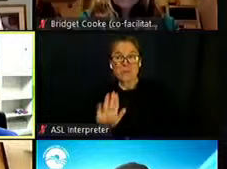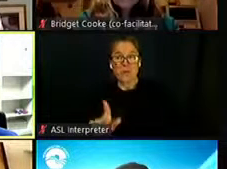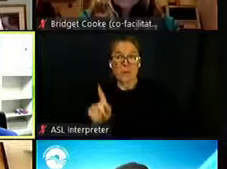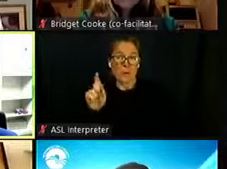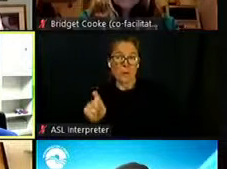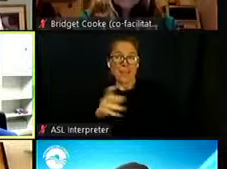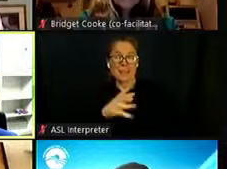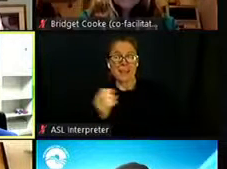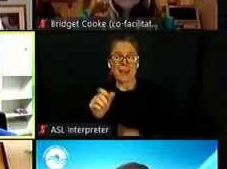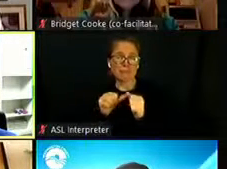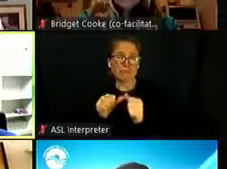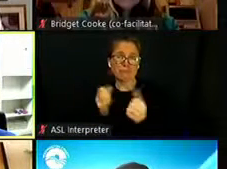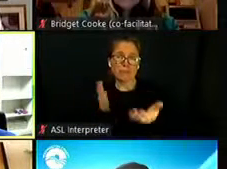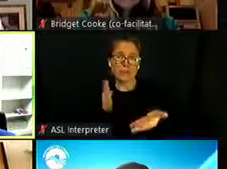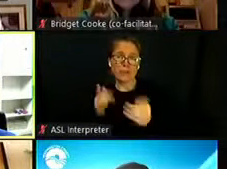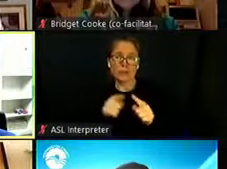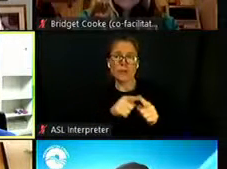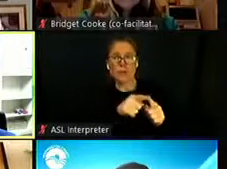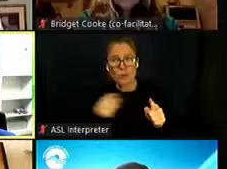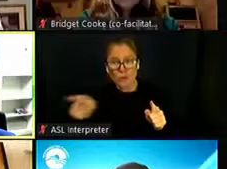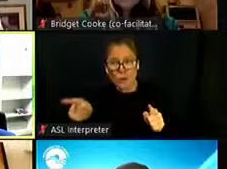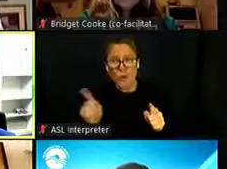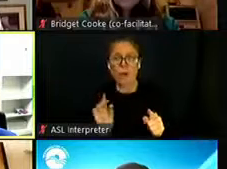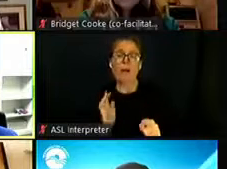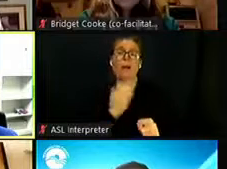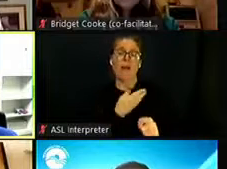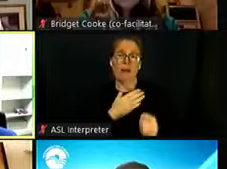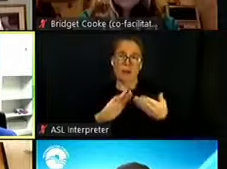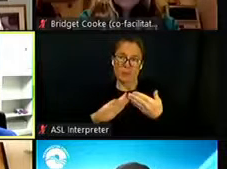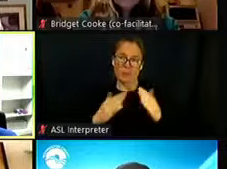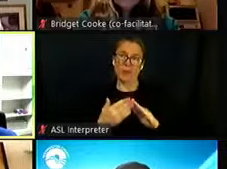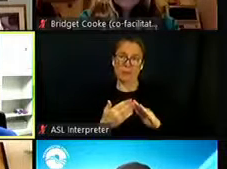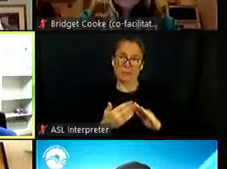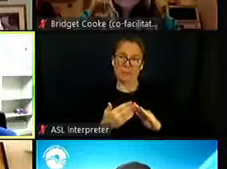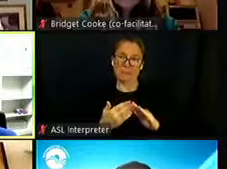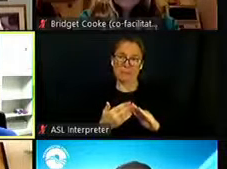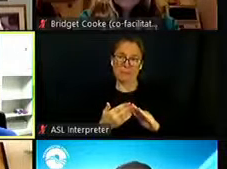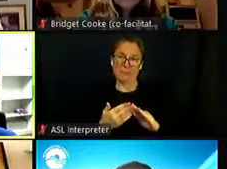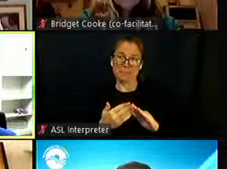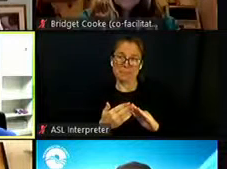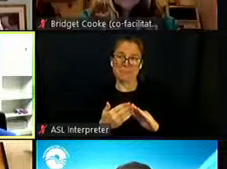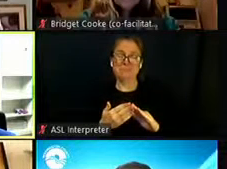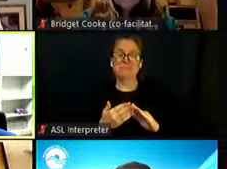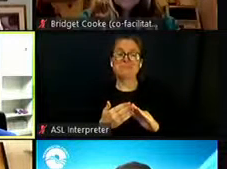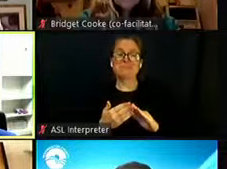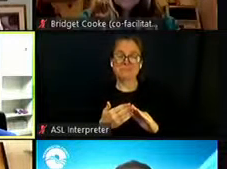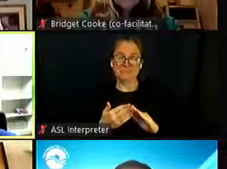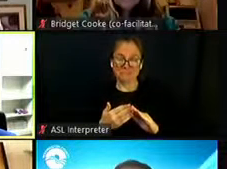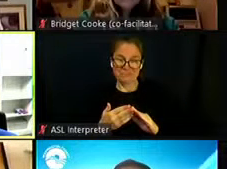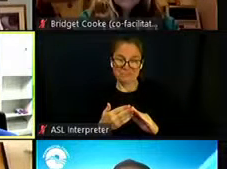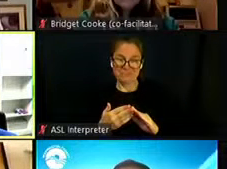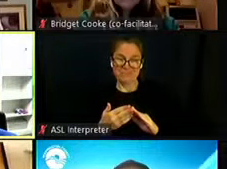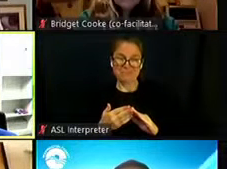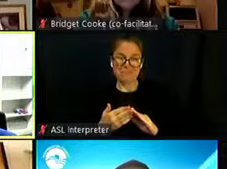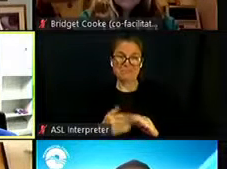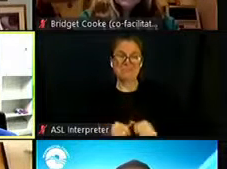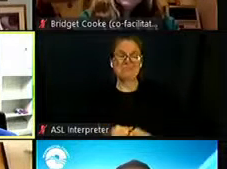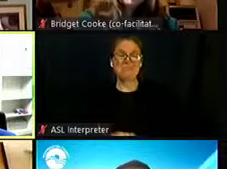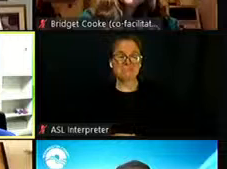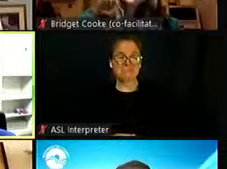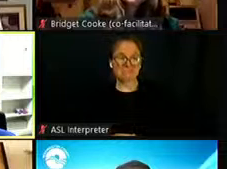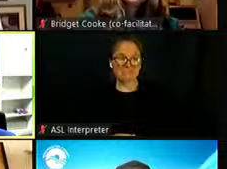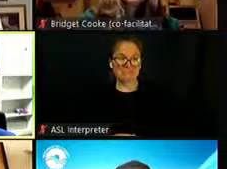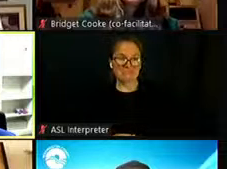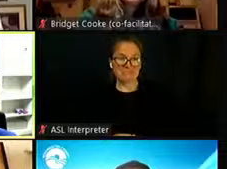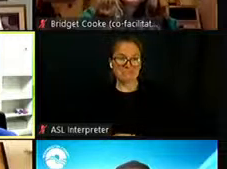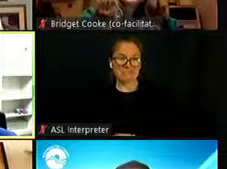serving you, our community. I want to save time for the presentations as well as